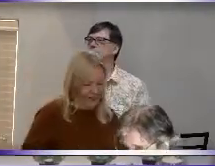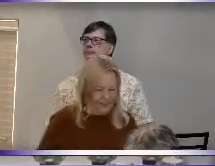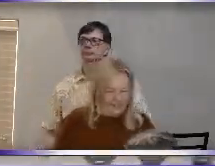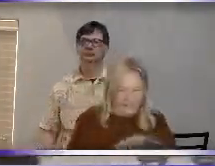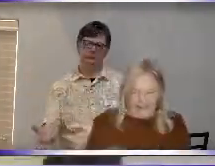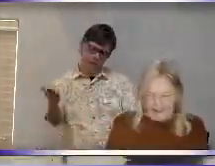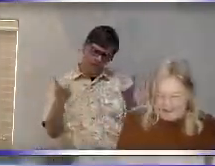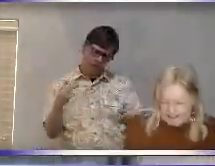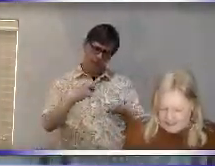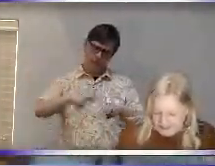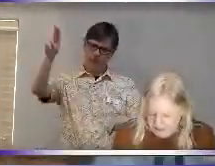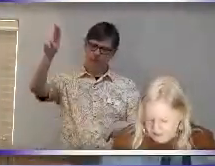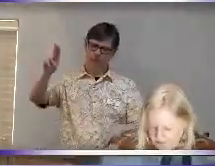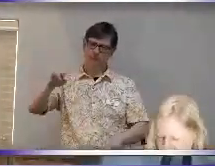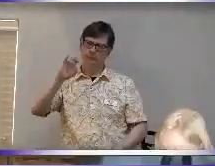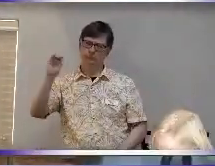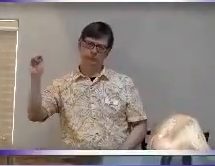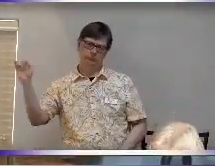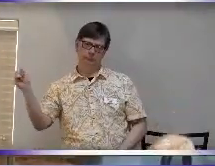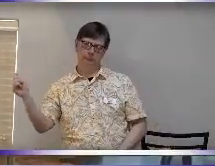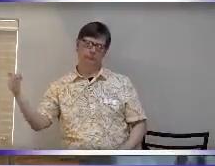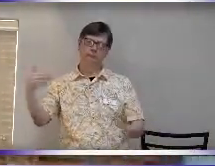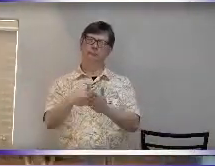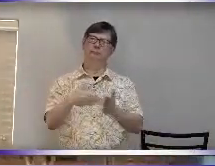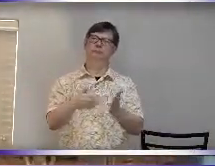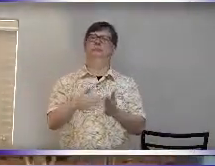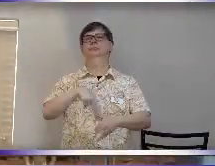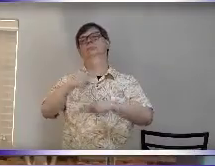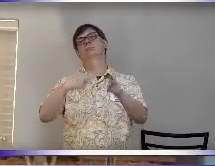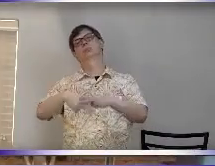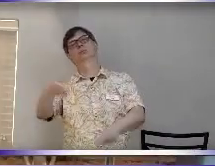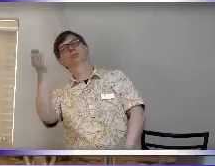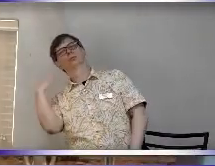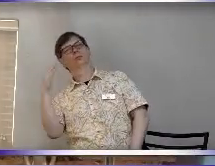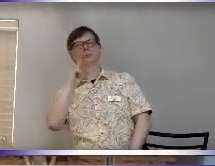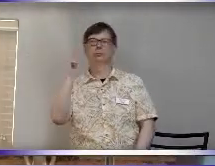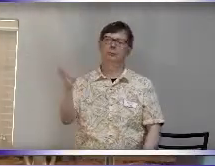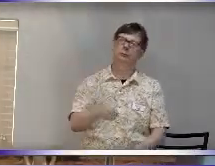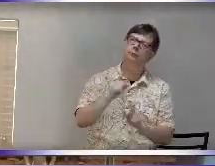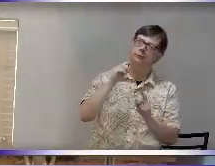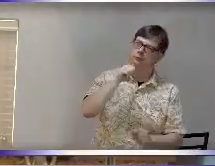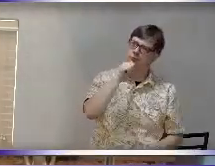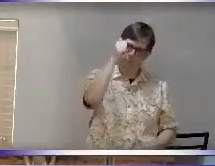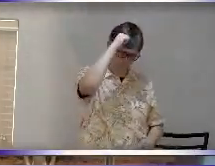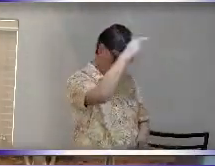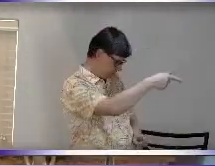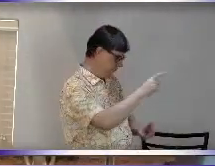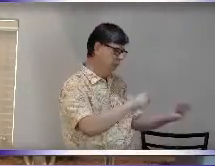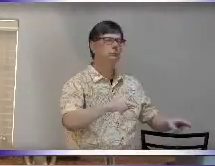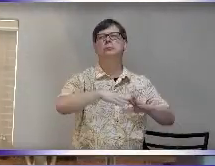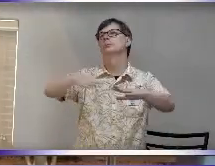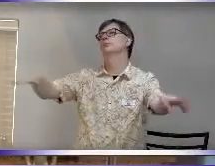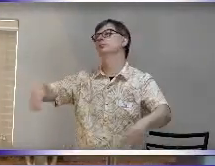getting it right. Rumi, a few hundred years ago, he was like in the 1300s, he said, there is a field